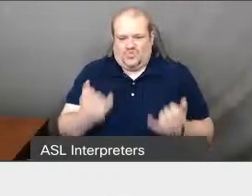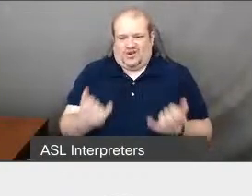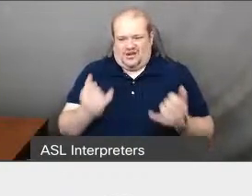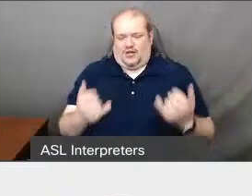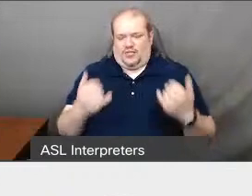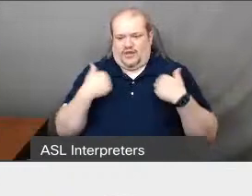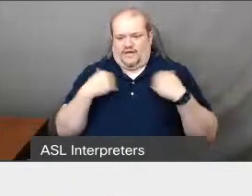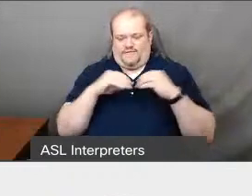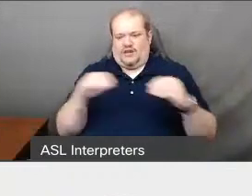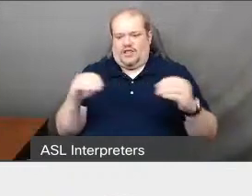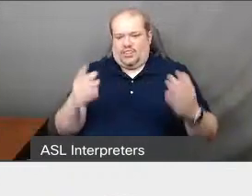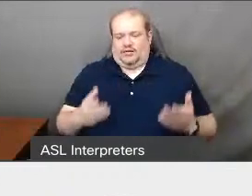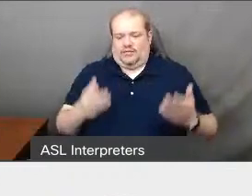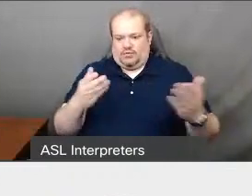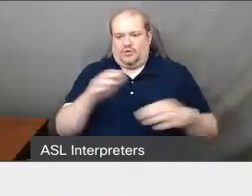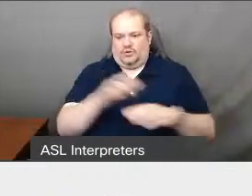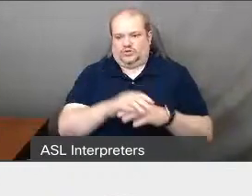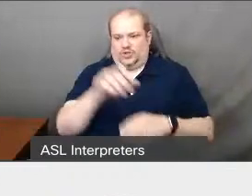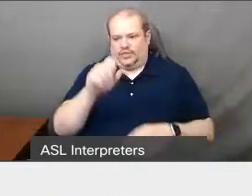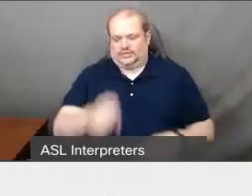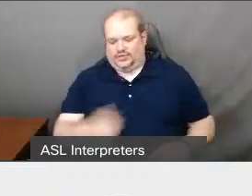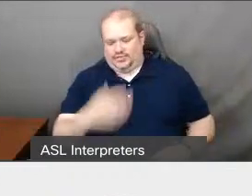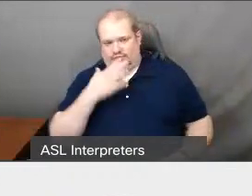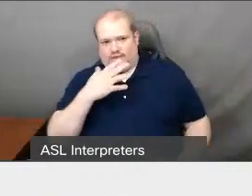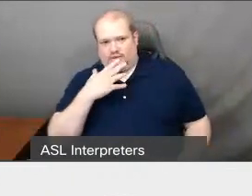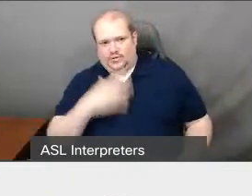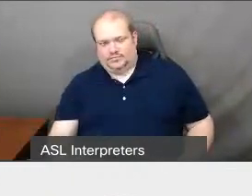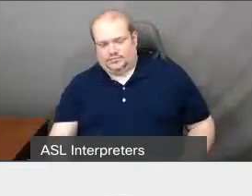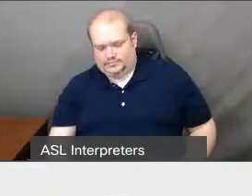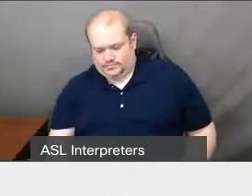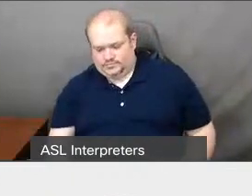there is nothing proposed on the south. Thank you.